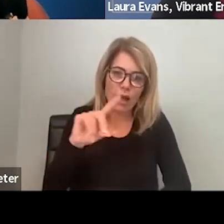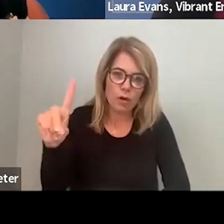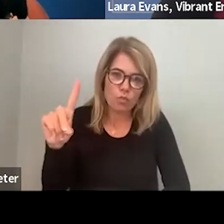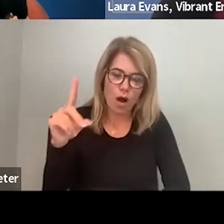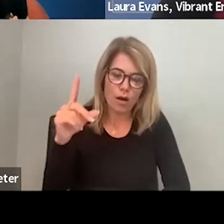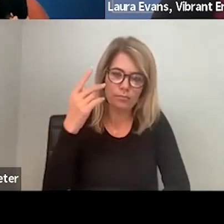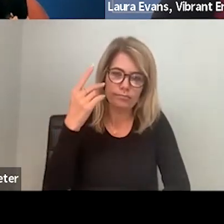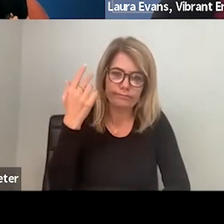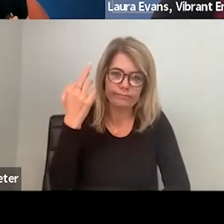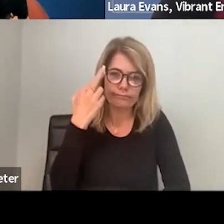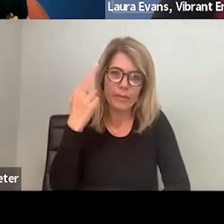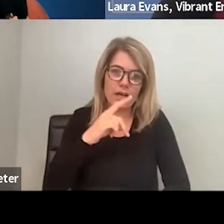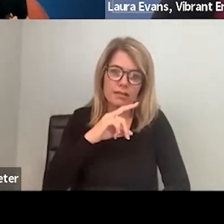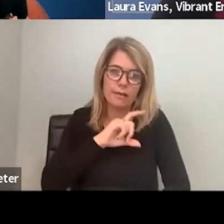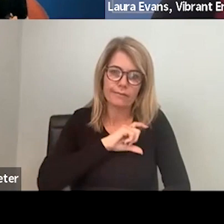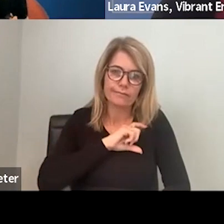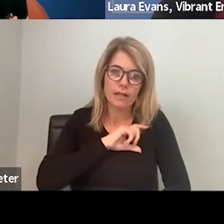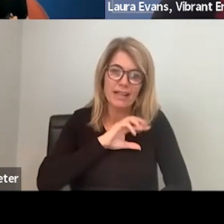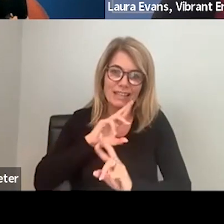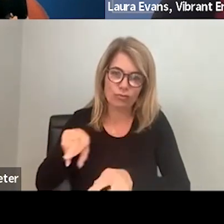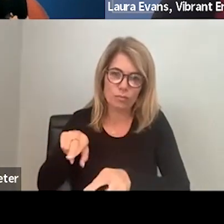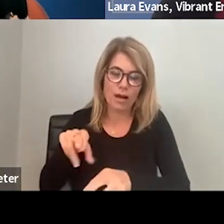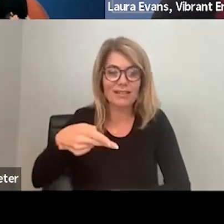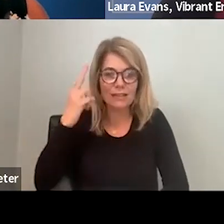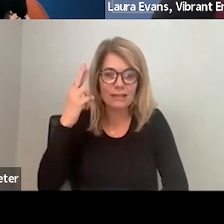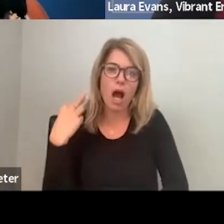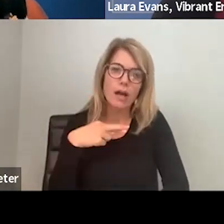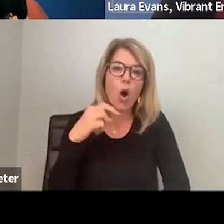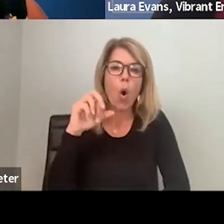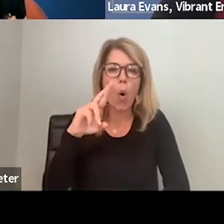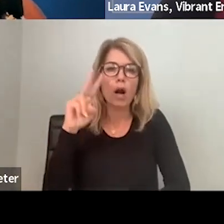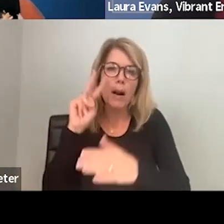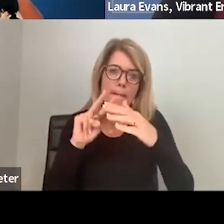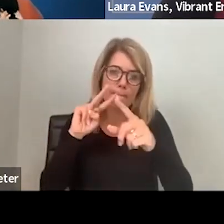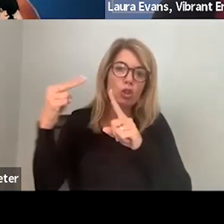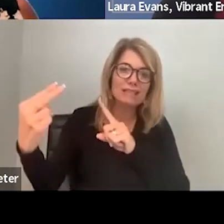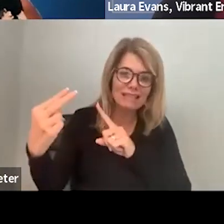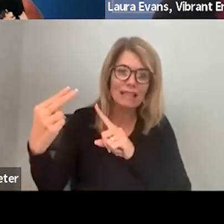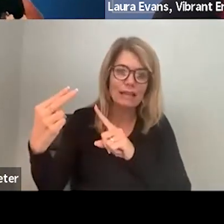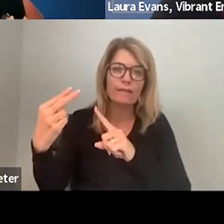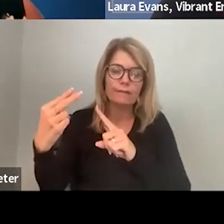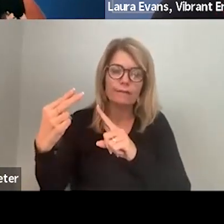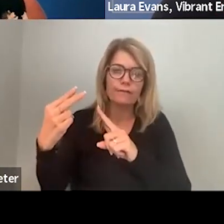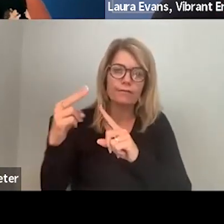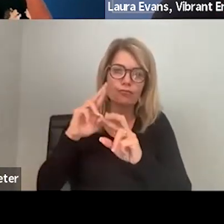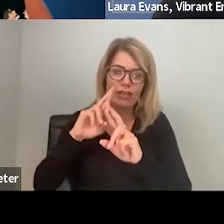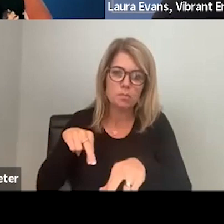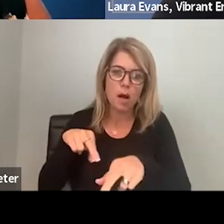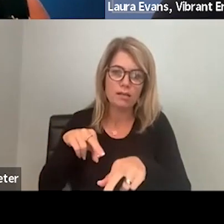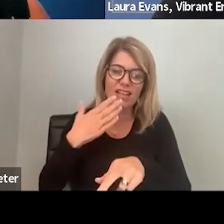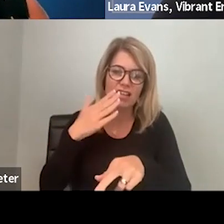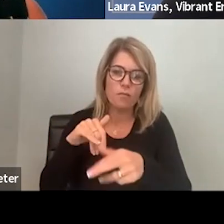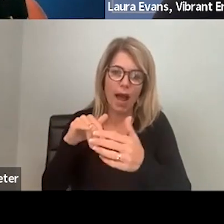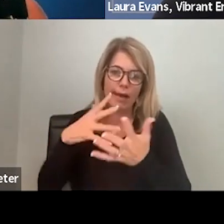it's the risk is high or perceived to be high of having a really bad bad interface. So we know